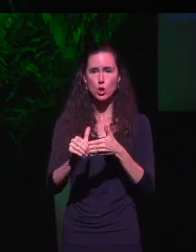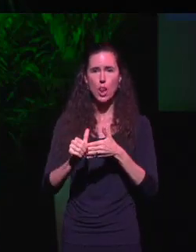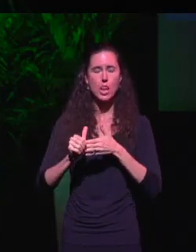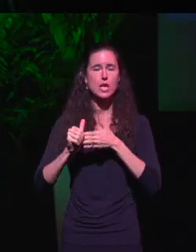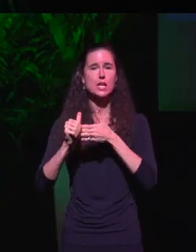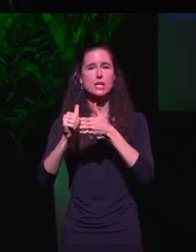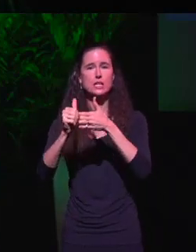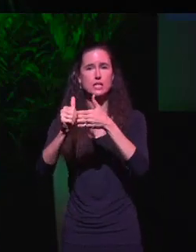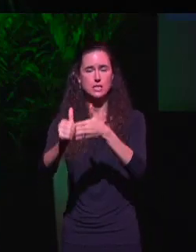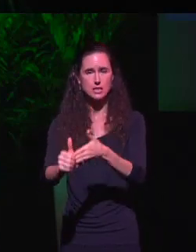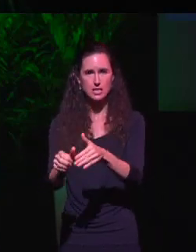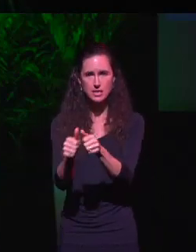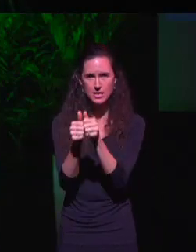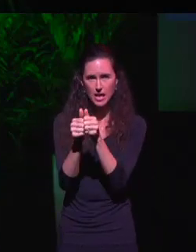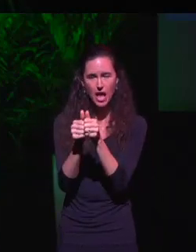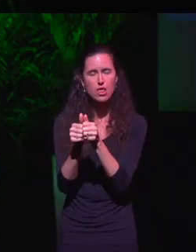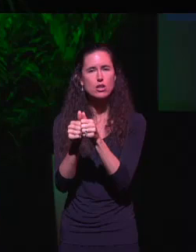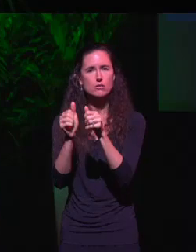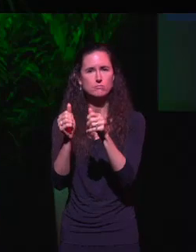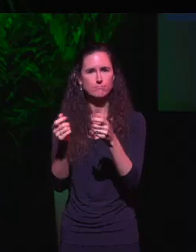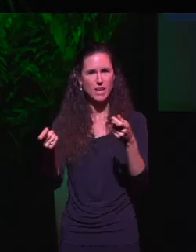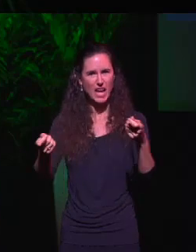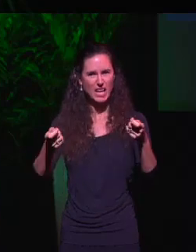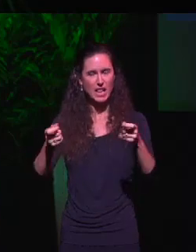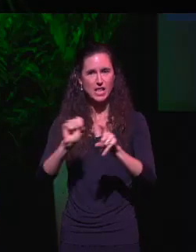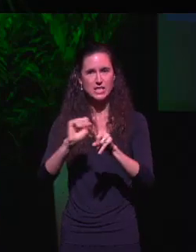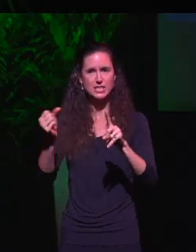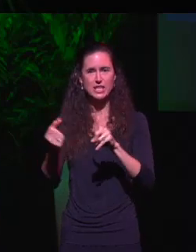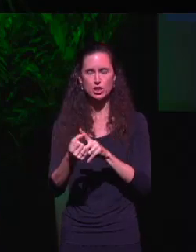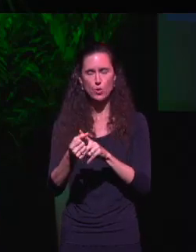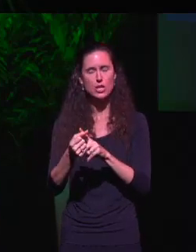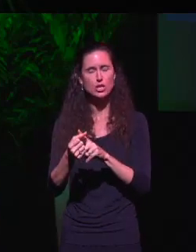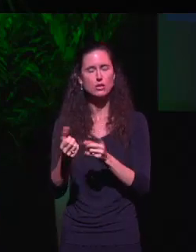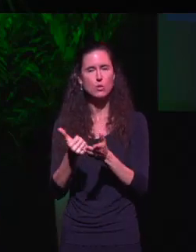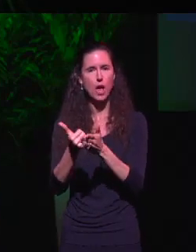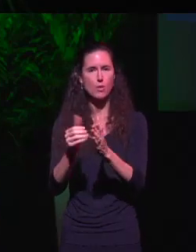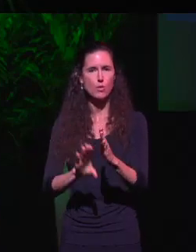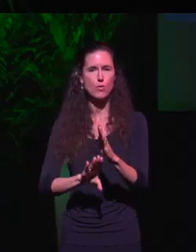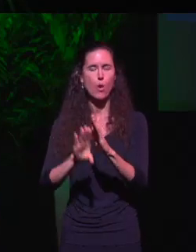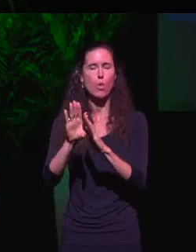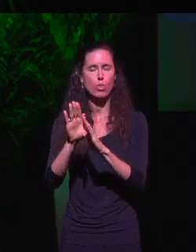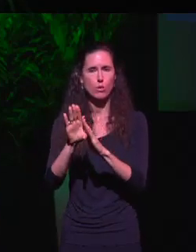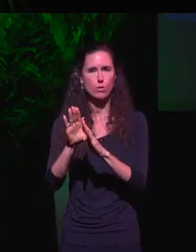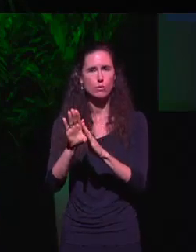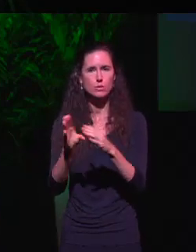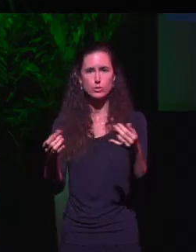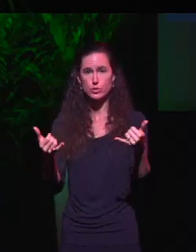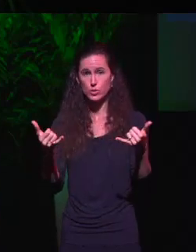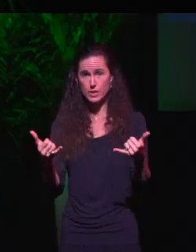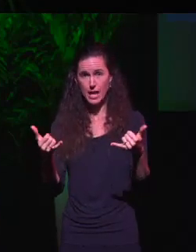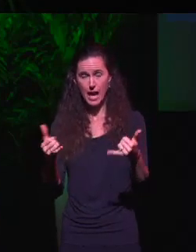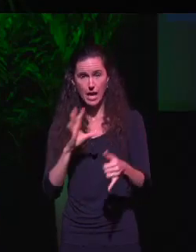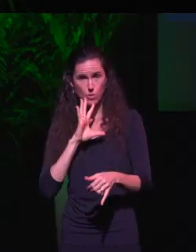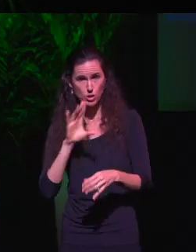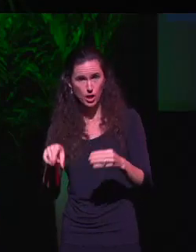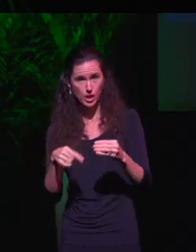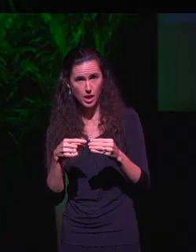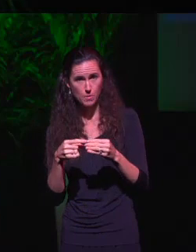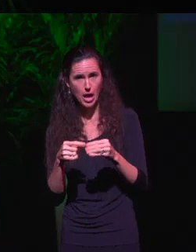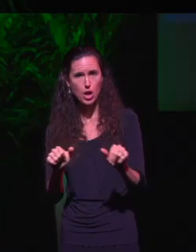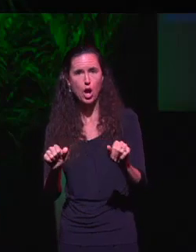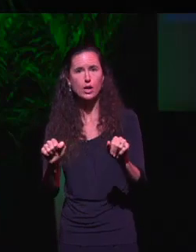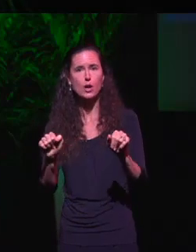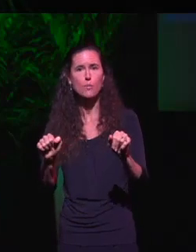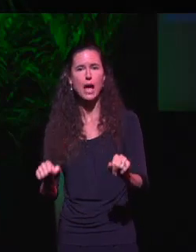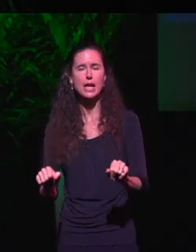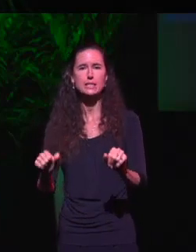charge in channeling these situations into productivity and growth. So today, we're talking about our capacity